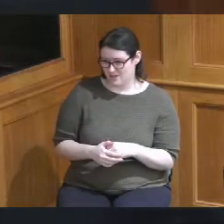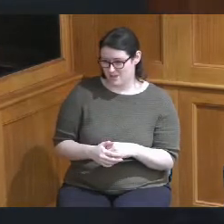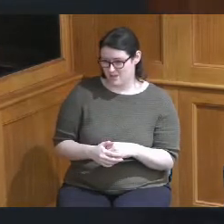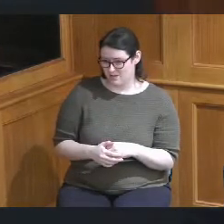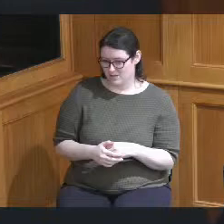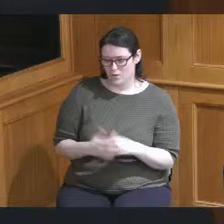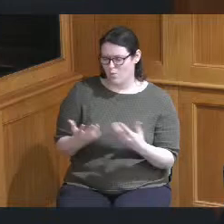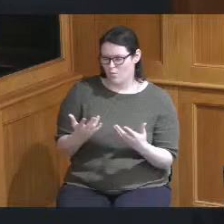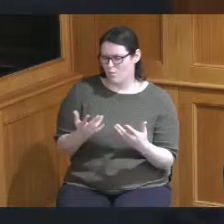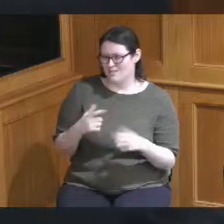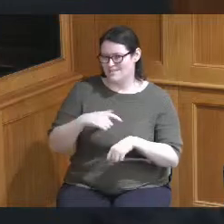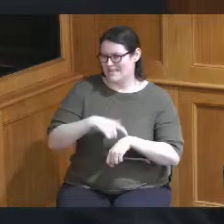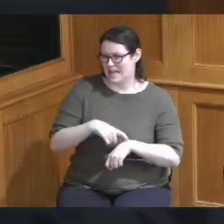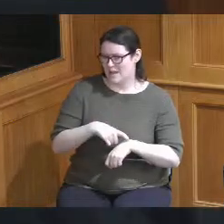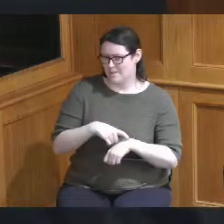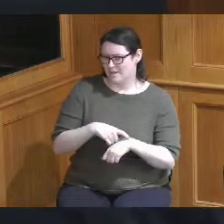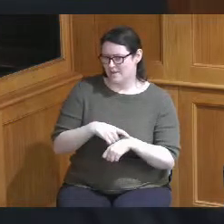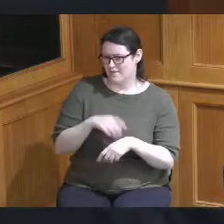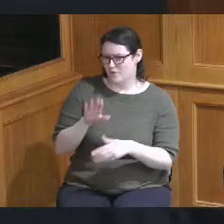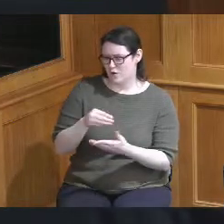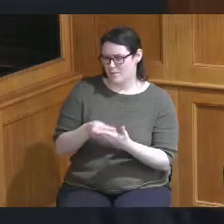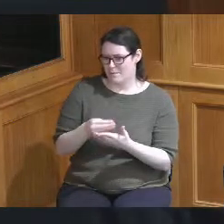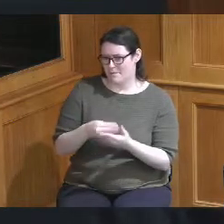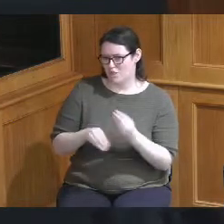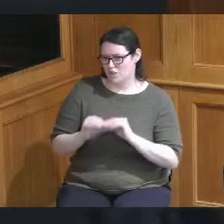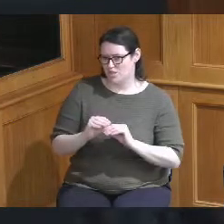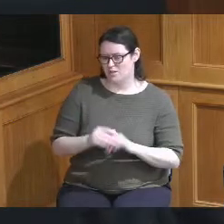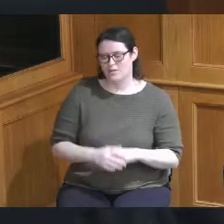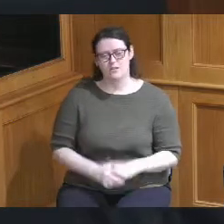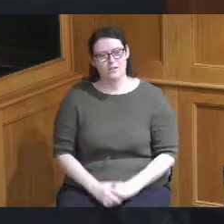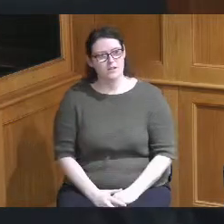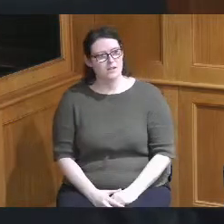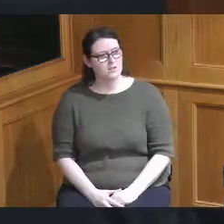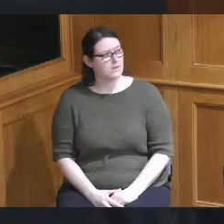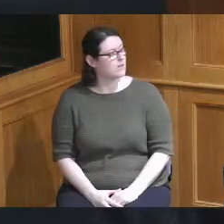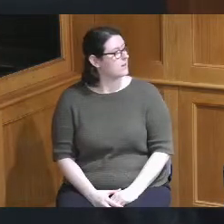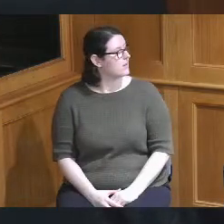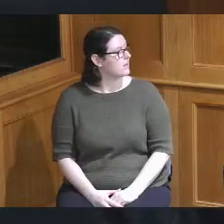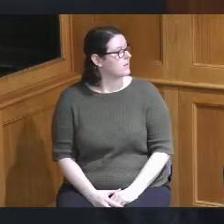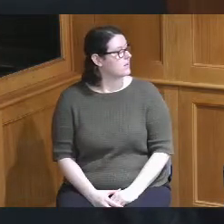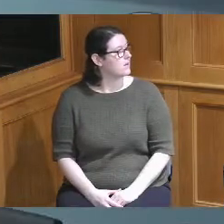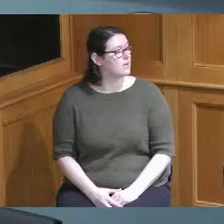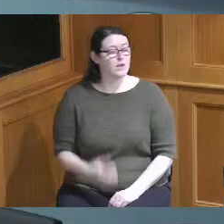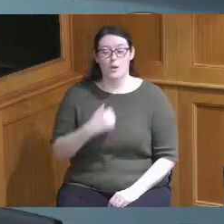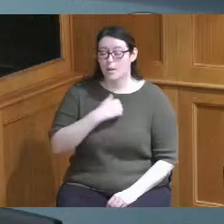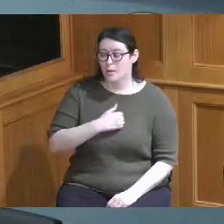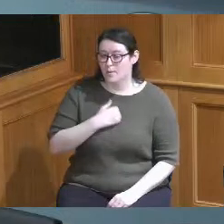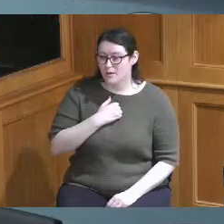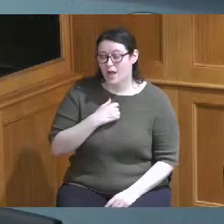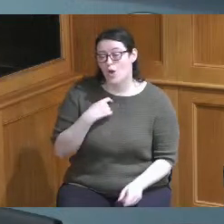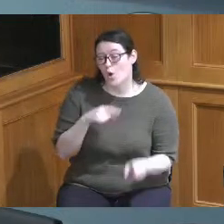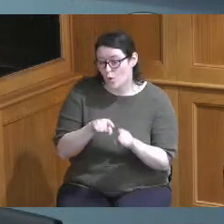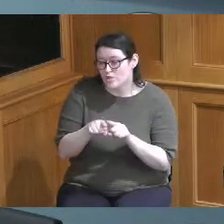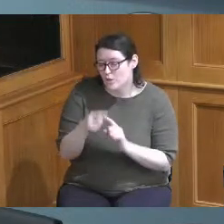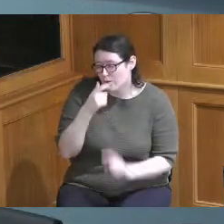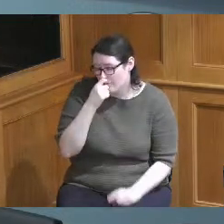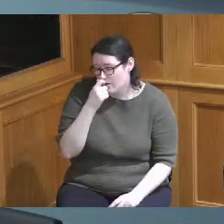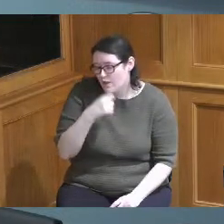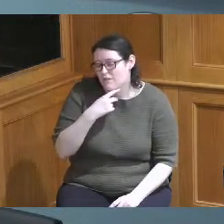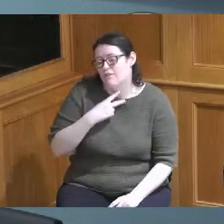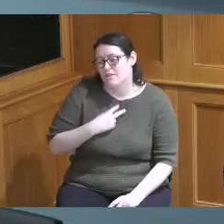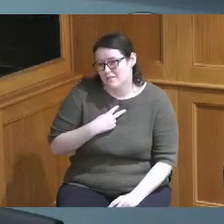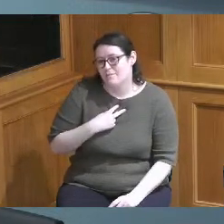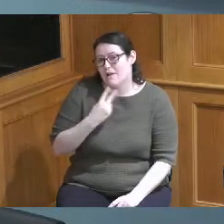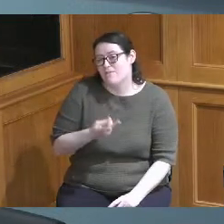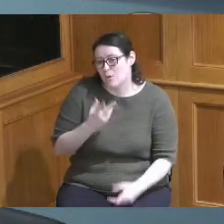Or what's the timing, I guess, on it? Apologies, Commissioners. I also am losing my voice, which is why